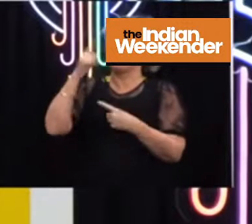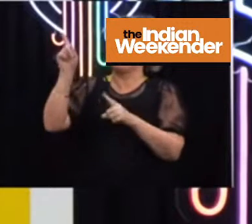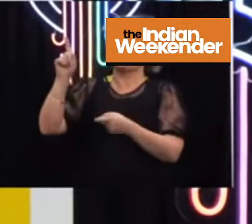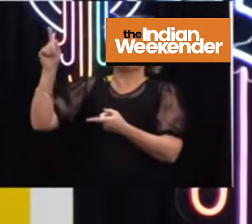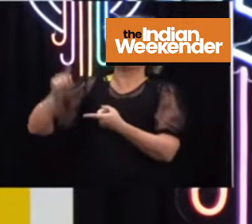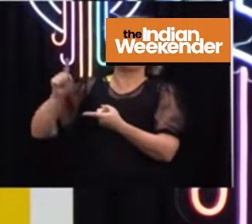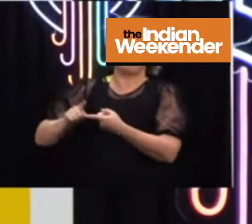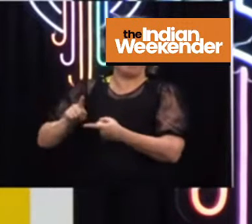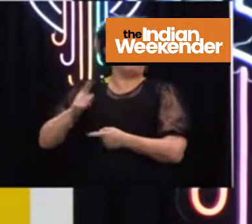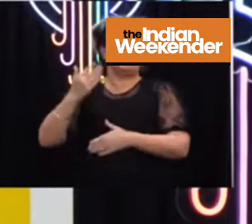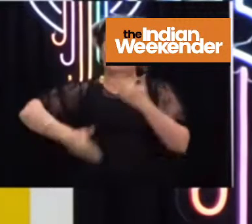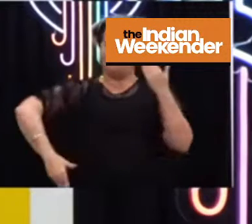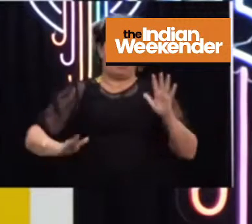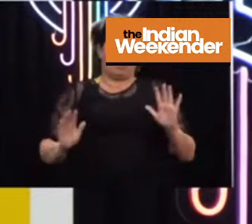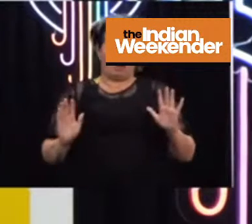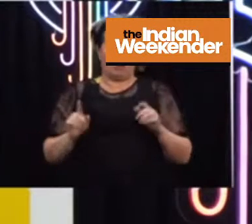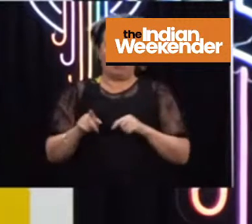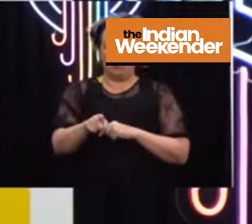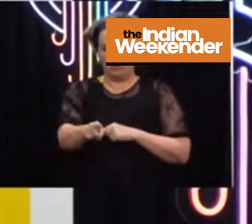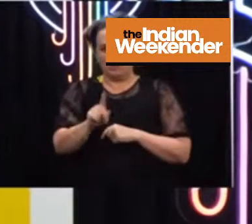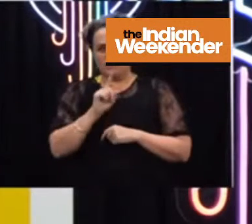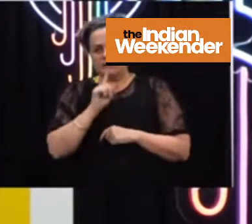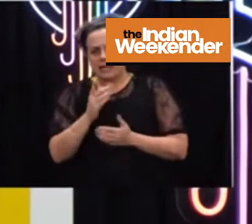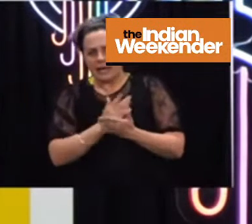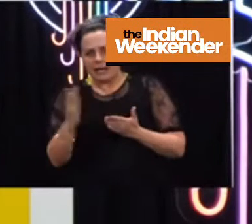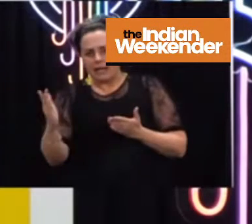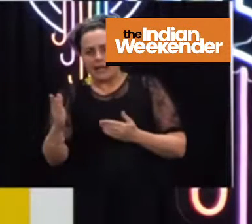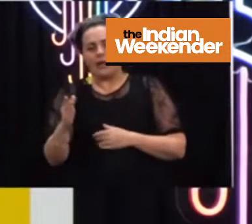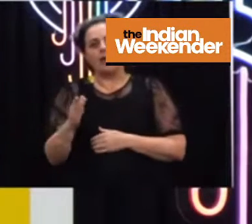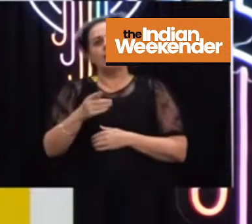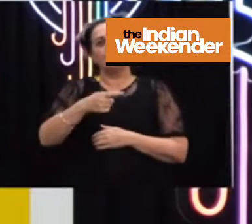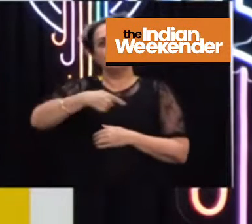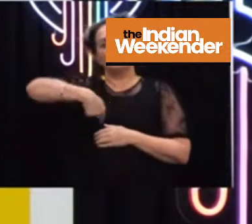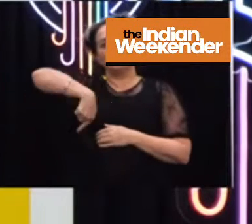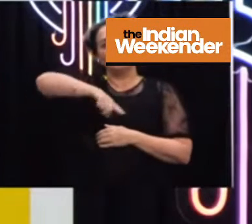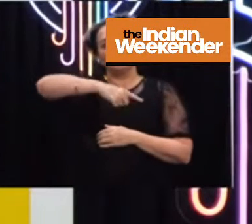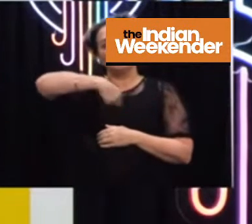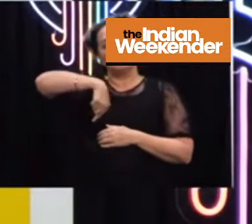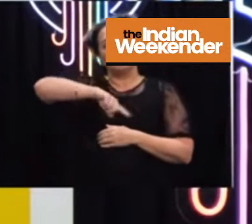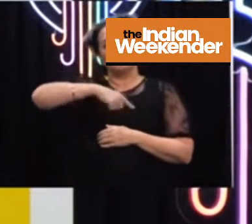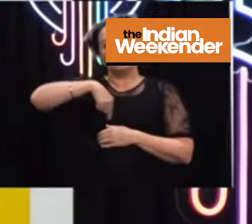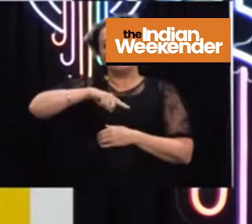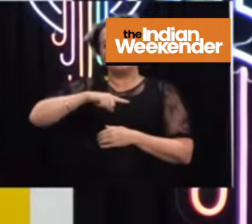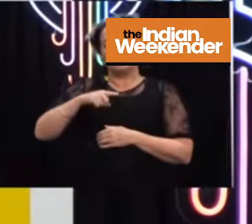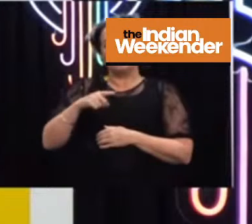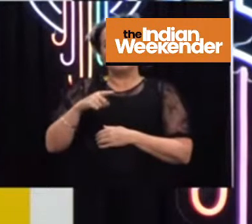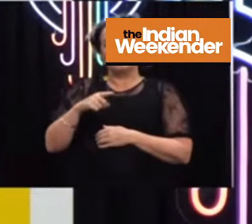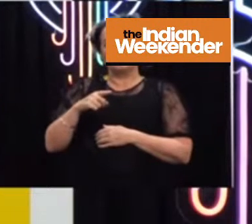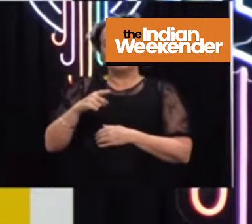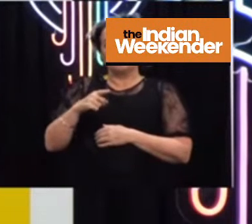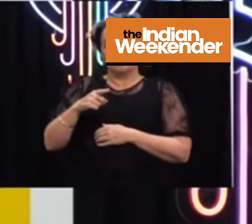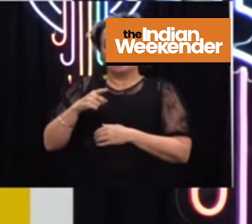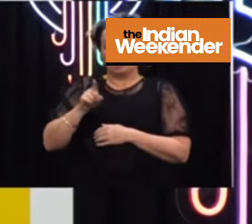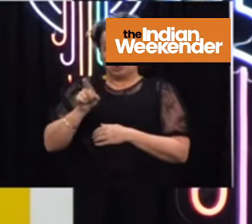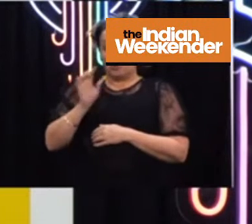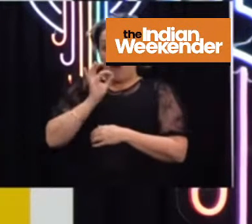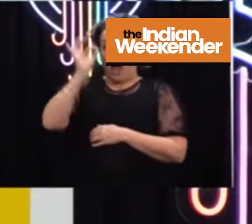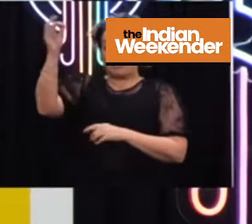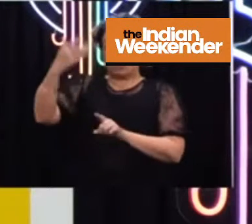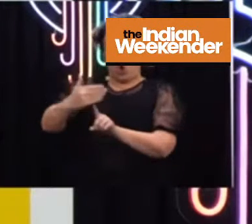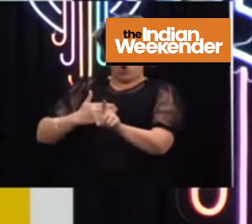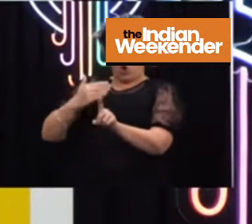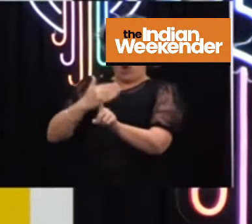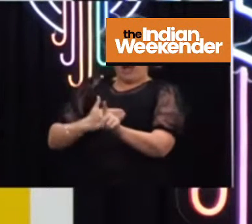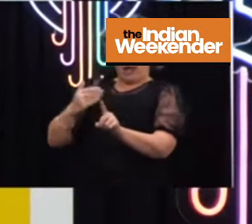cheaper. Absolutely not. To be clear though, we did seek those higher priced early access vaccines.